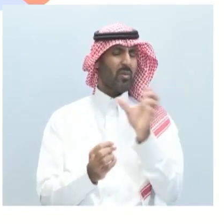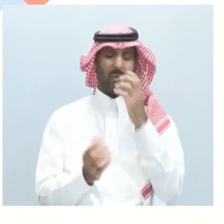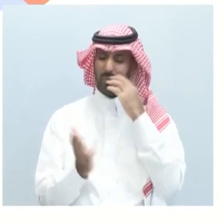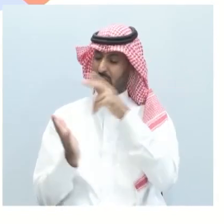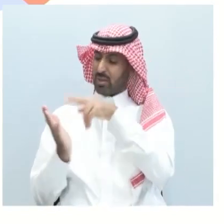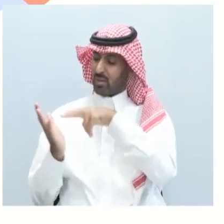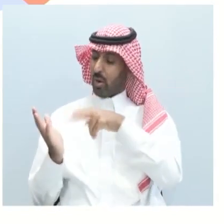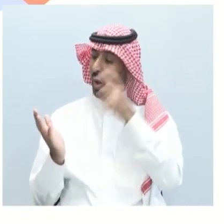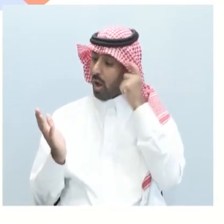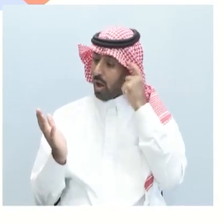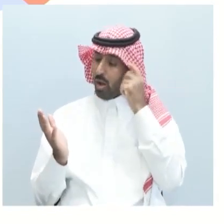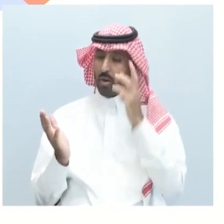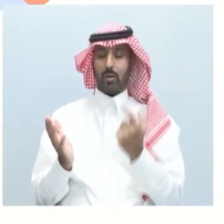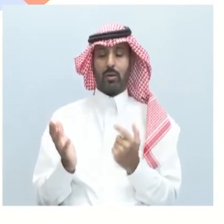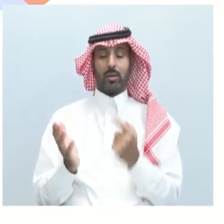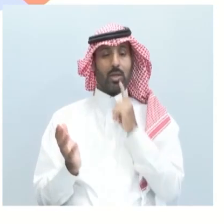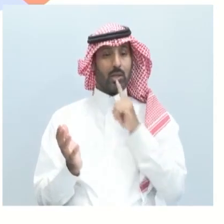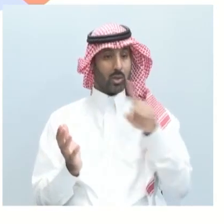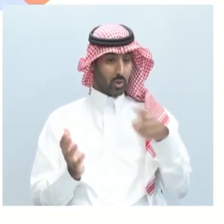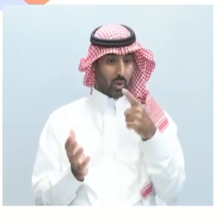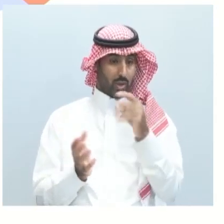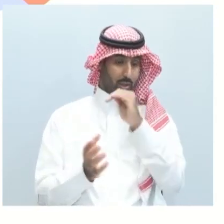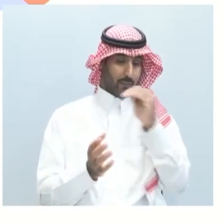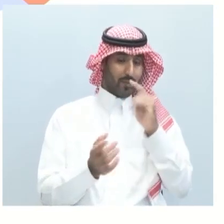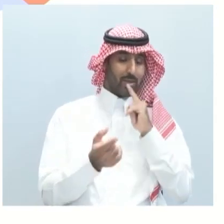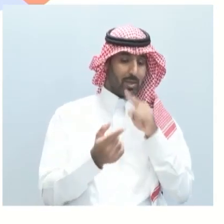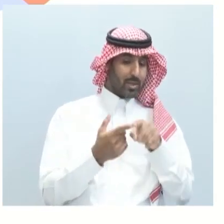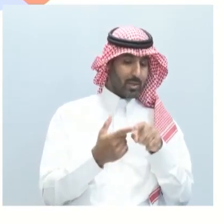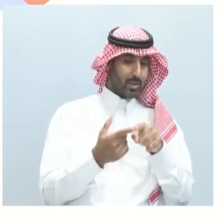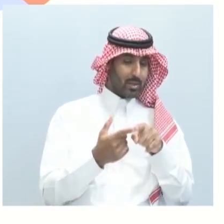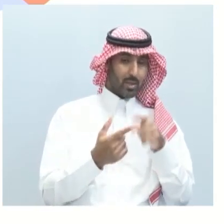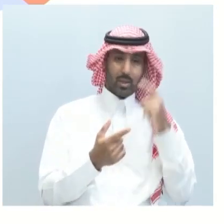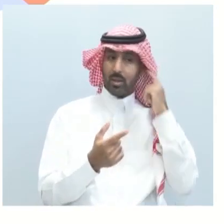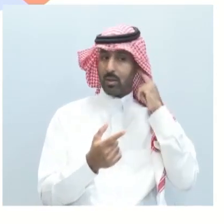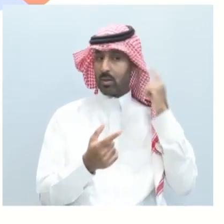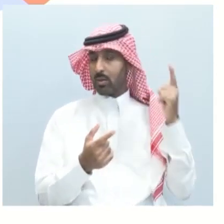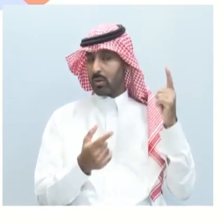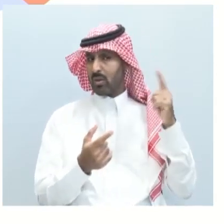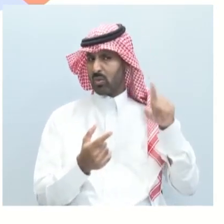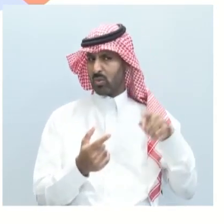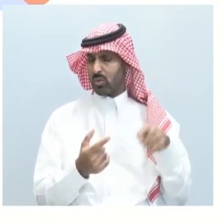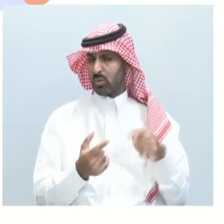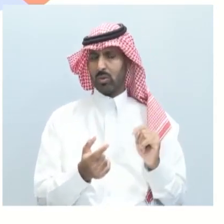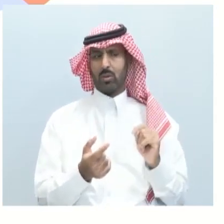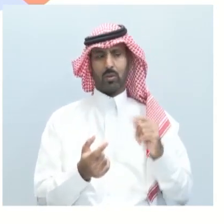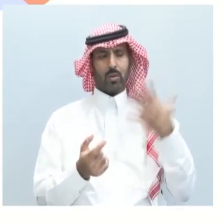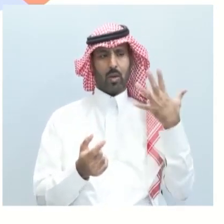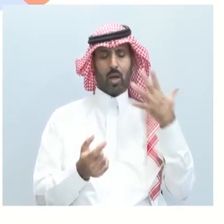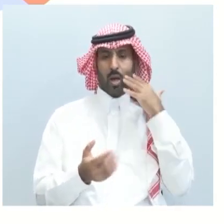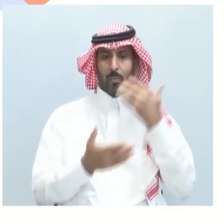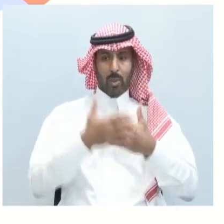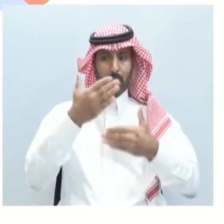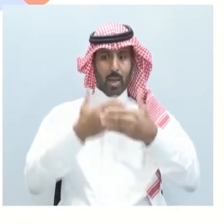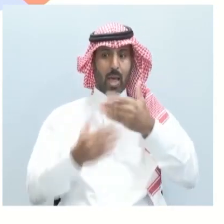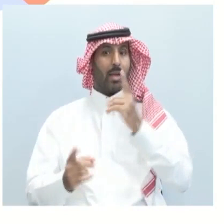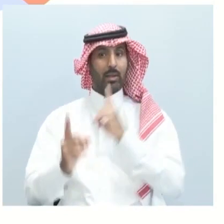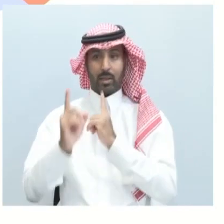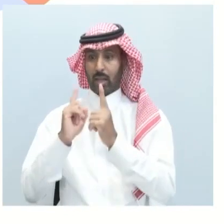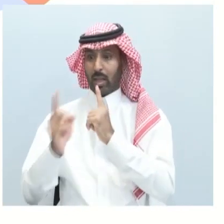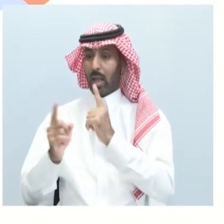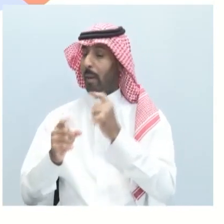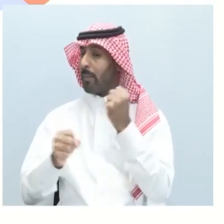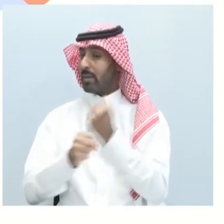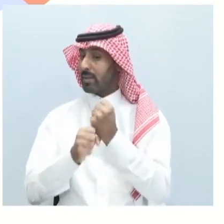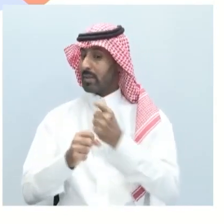Number four, to correct given sentences according to the audio. Number five, to build a conversation about